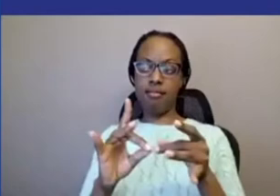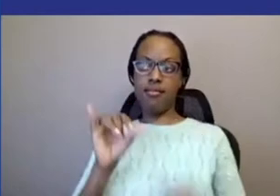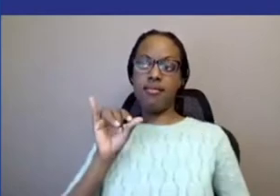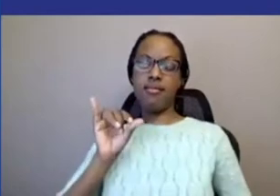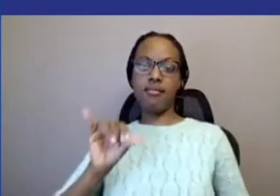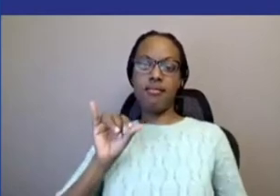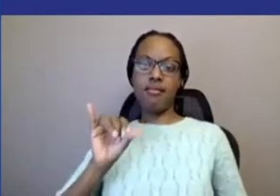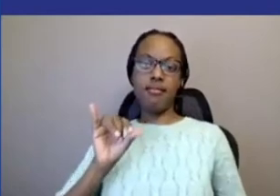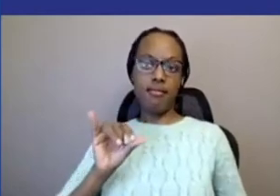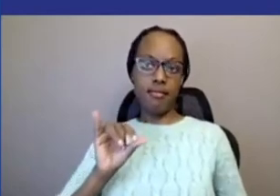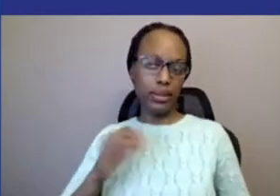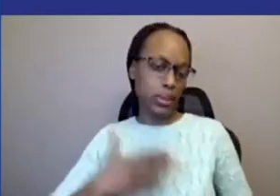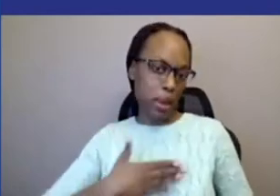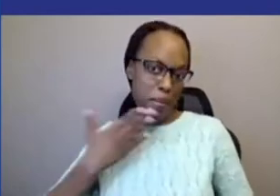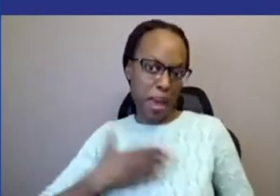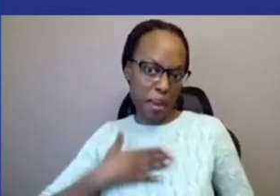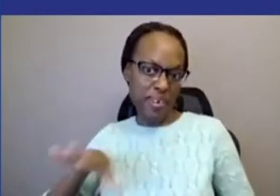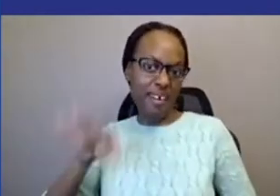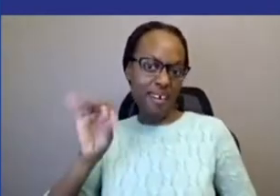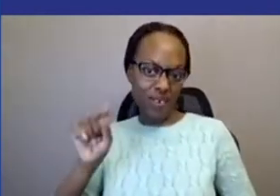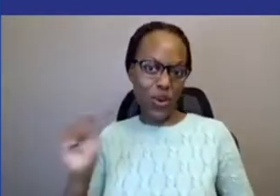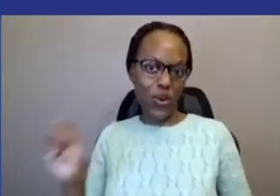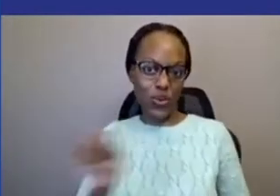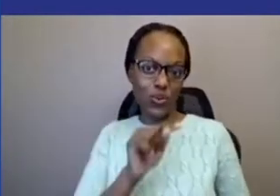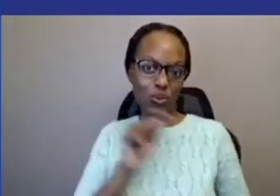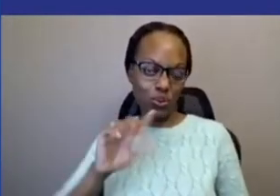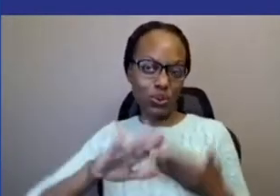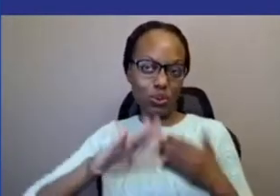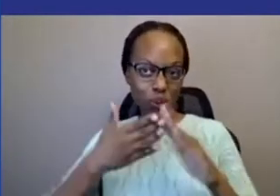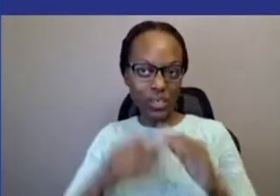And I'm really happy to have found them.